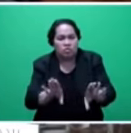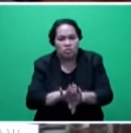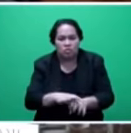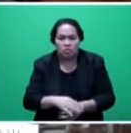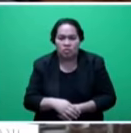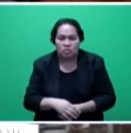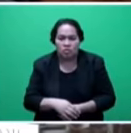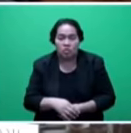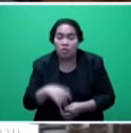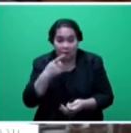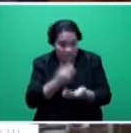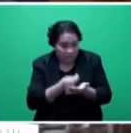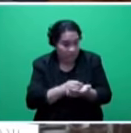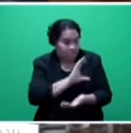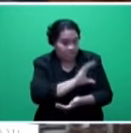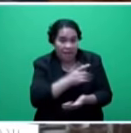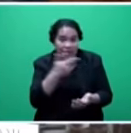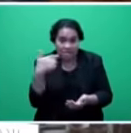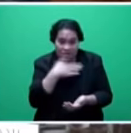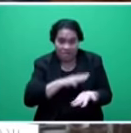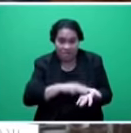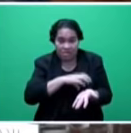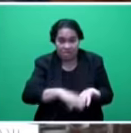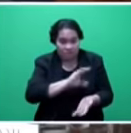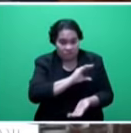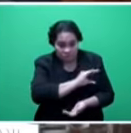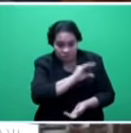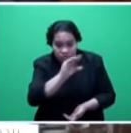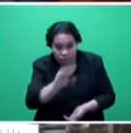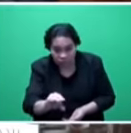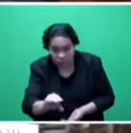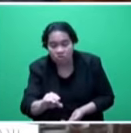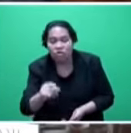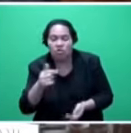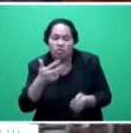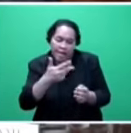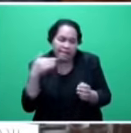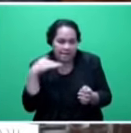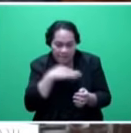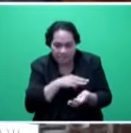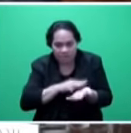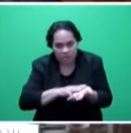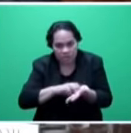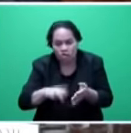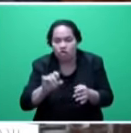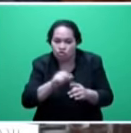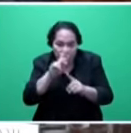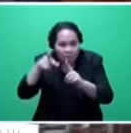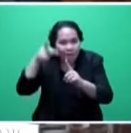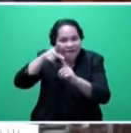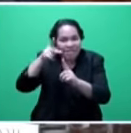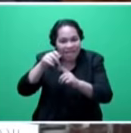We would at least divert $700 million, between $700 and $800 million, to priority areas to